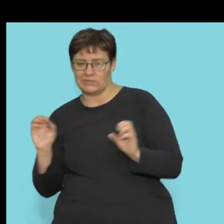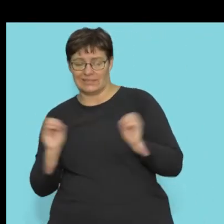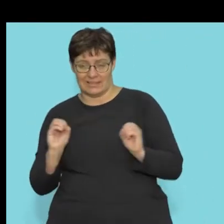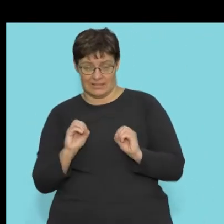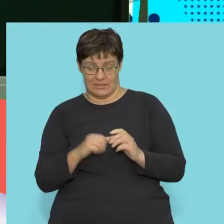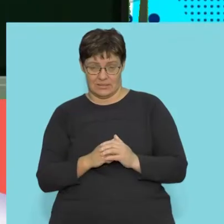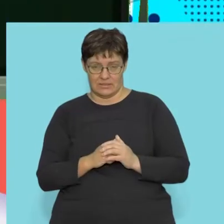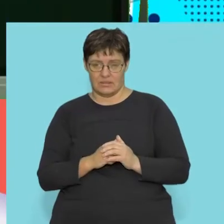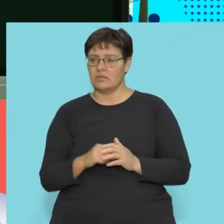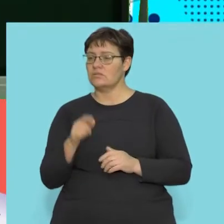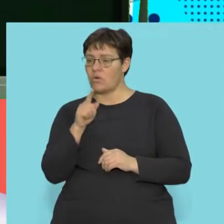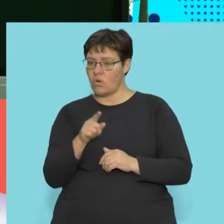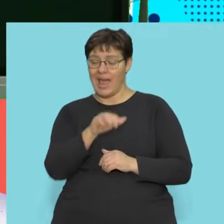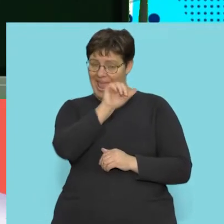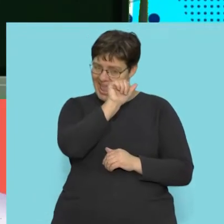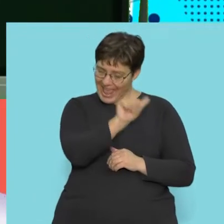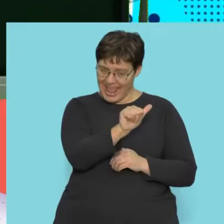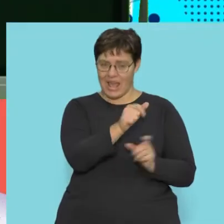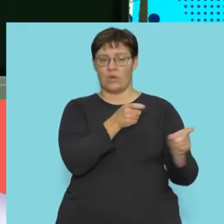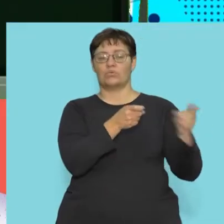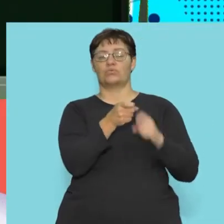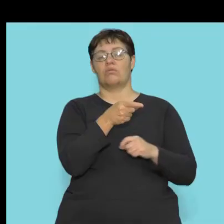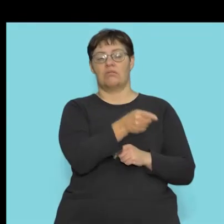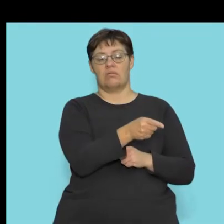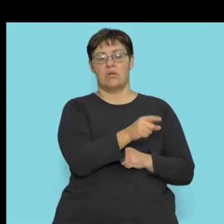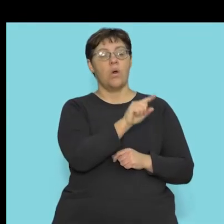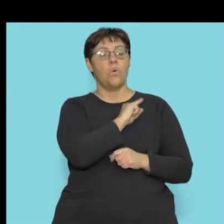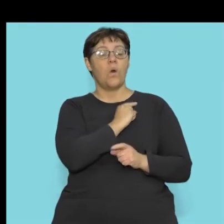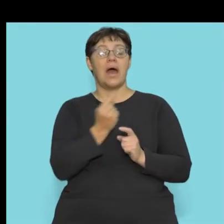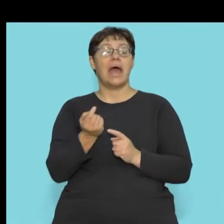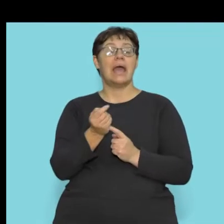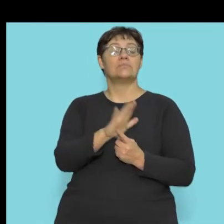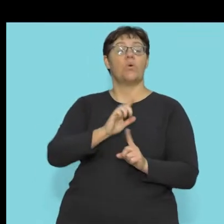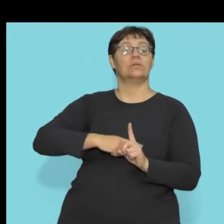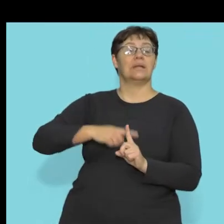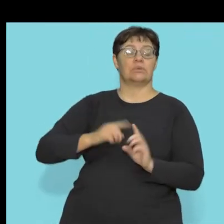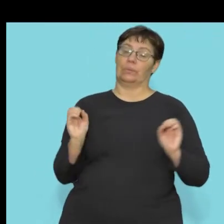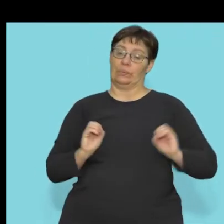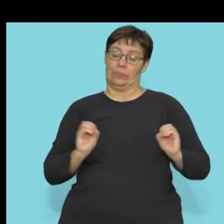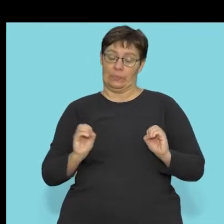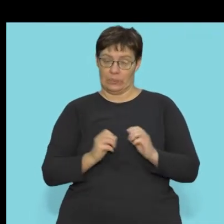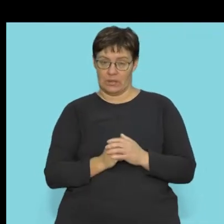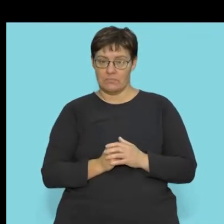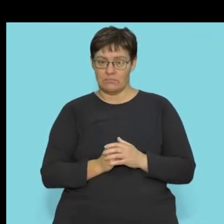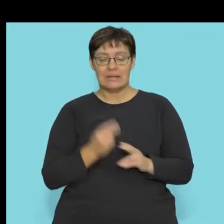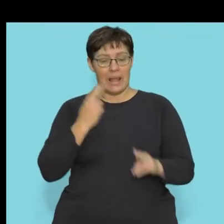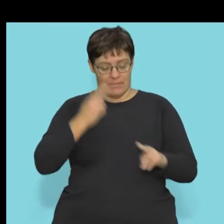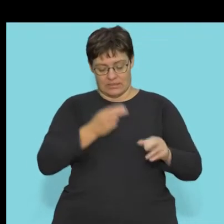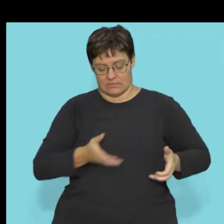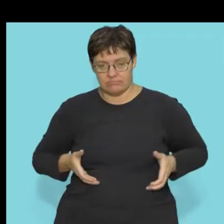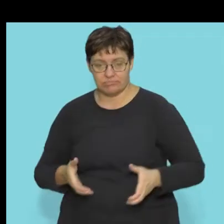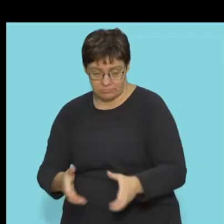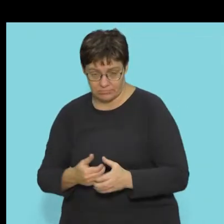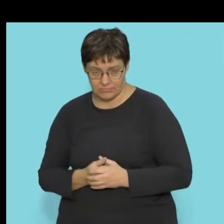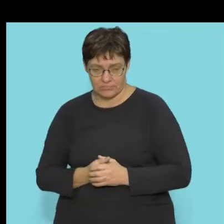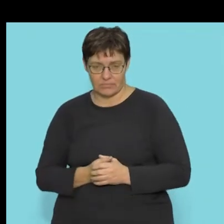specific treatment. So the rationale for saying that A was the control was that it was not exposed to any temperature,